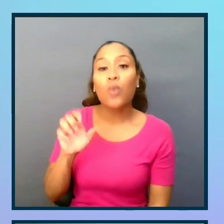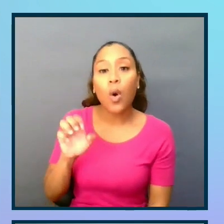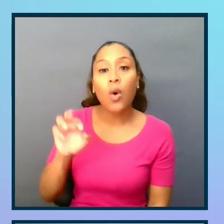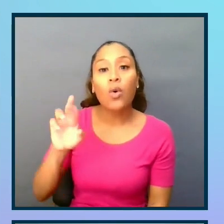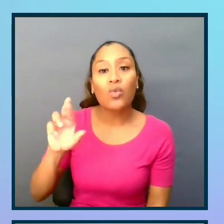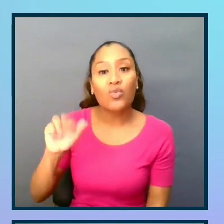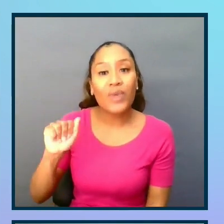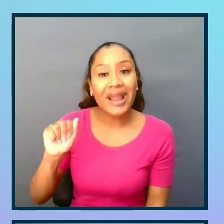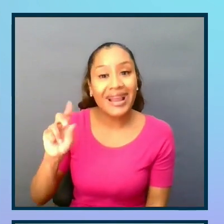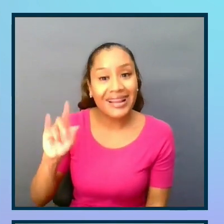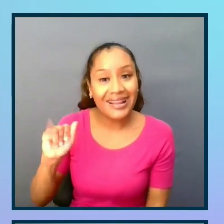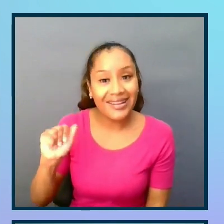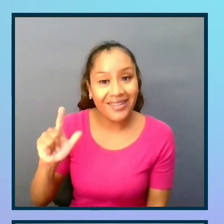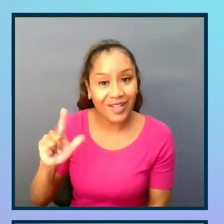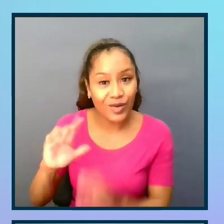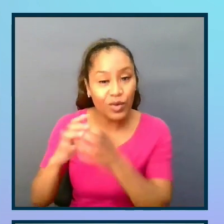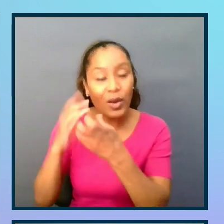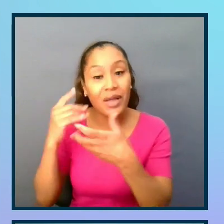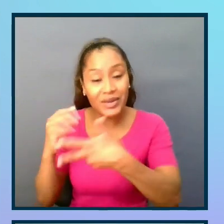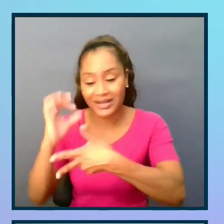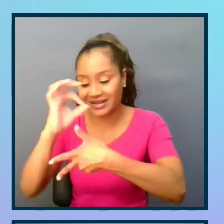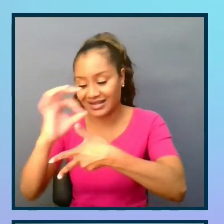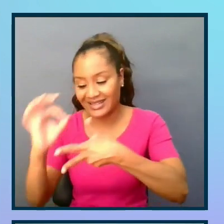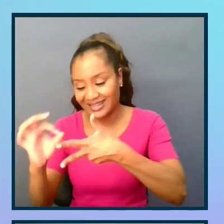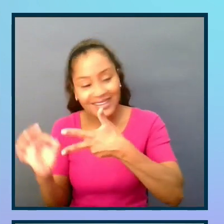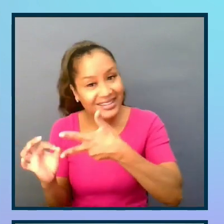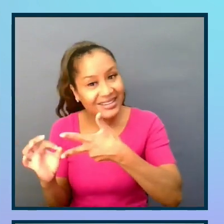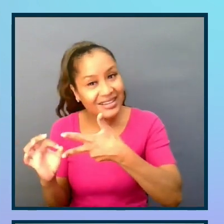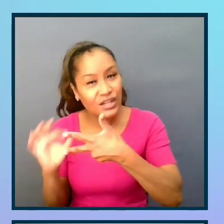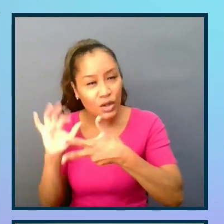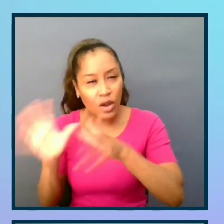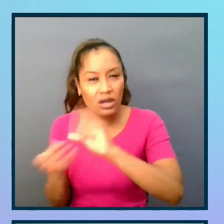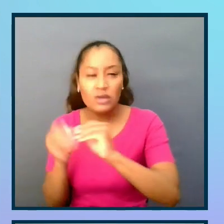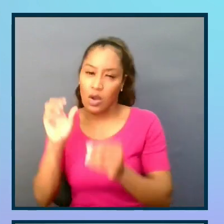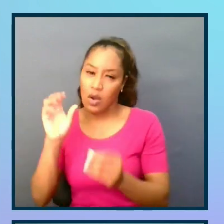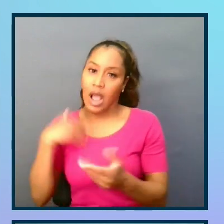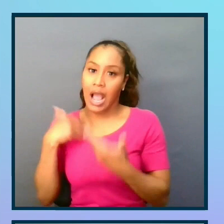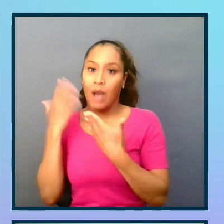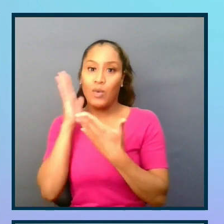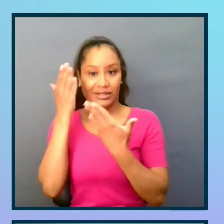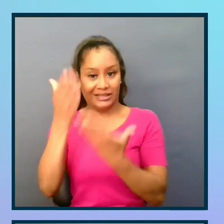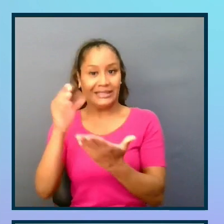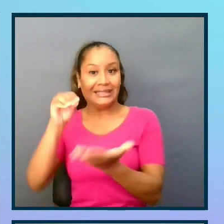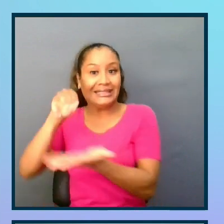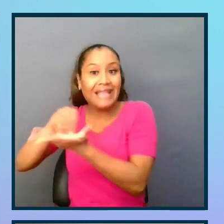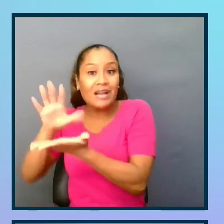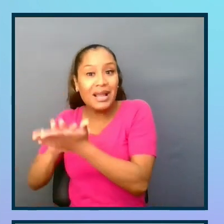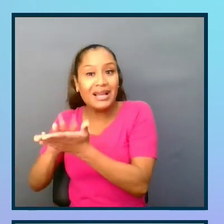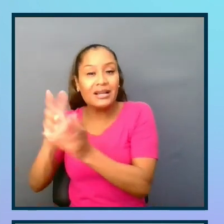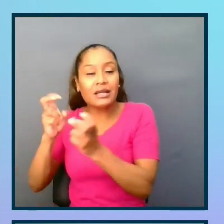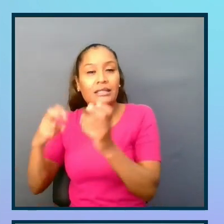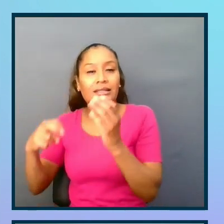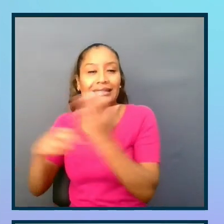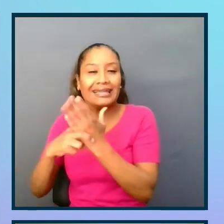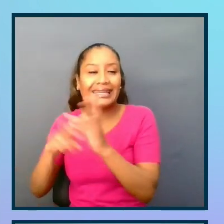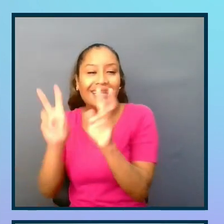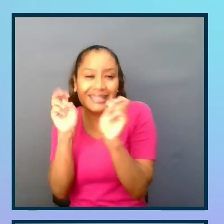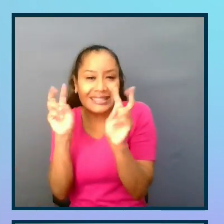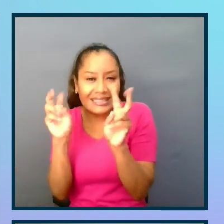there. So that's something I think we should either document in a ticket here, Aaron, or in the